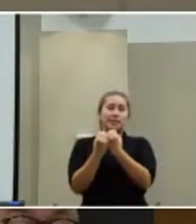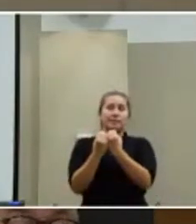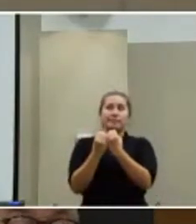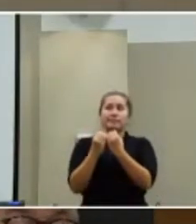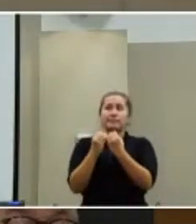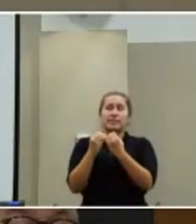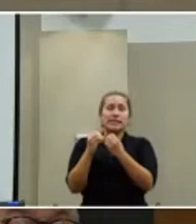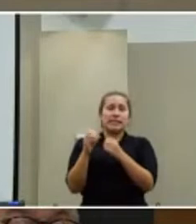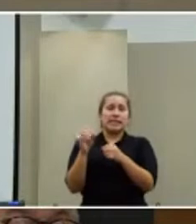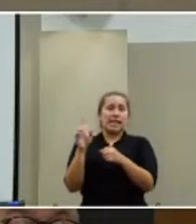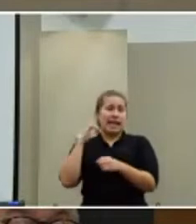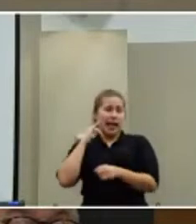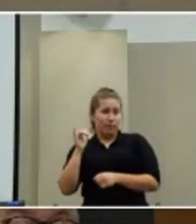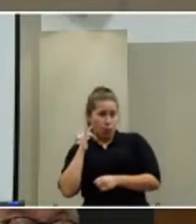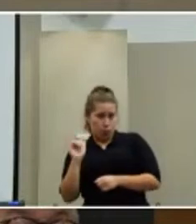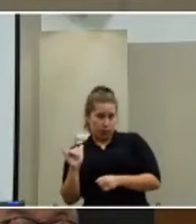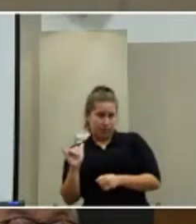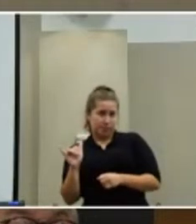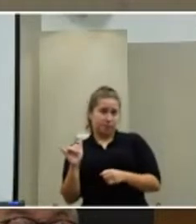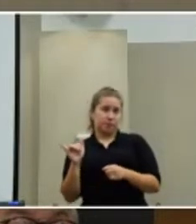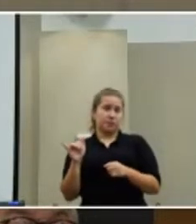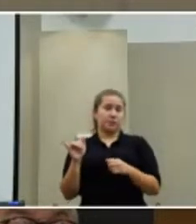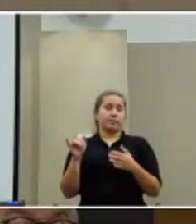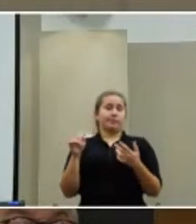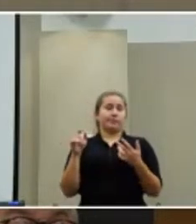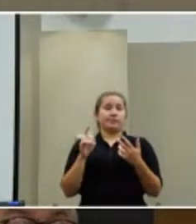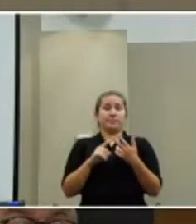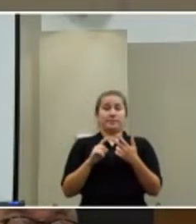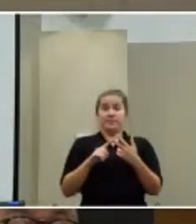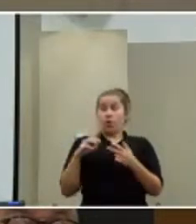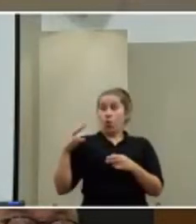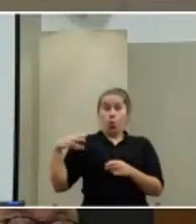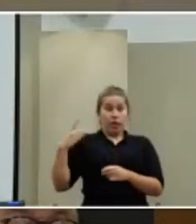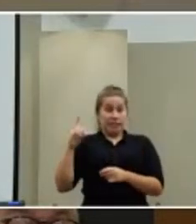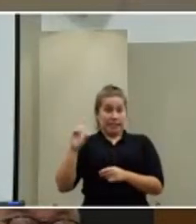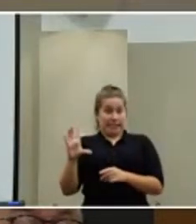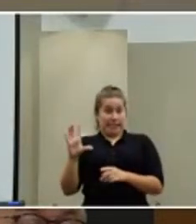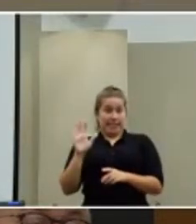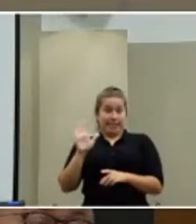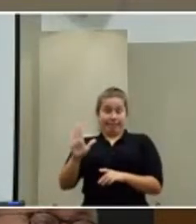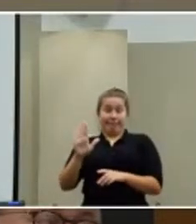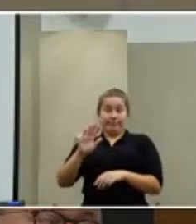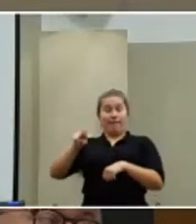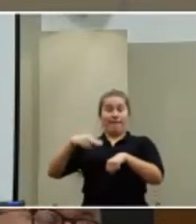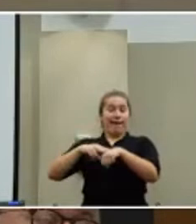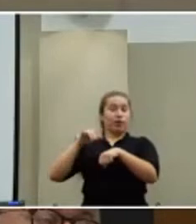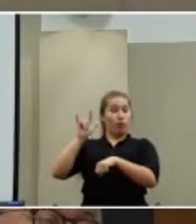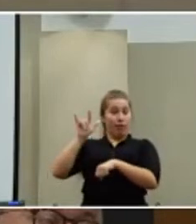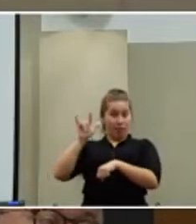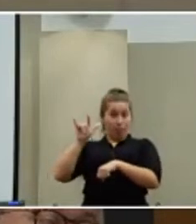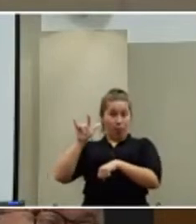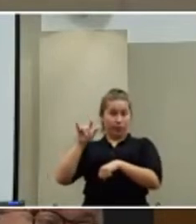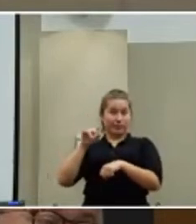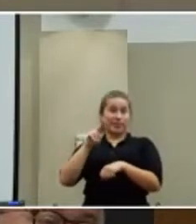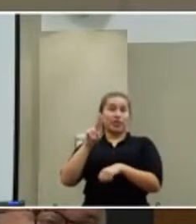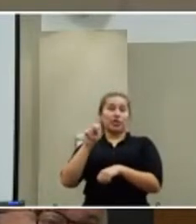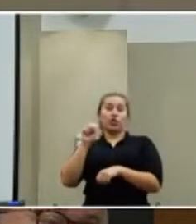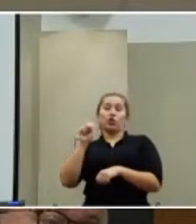San Leandro, California, as well as Washington, D.C.'s National Airport and Union